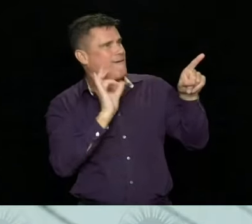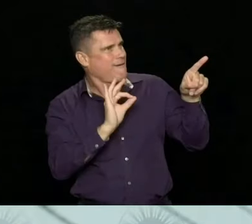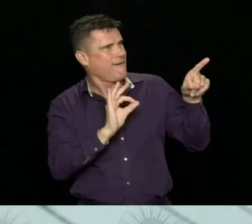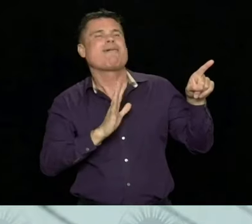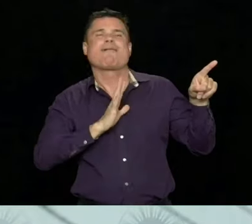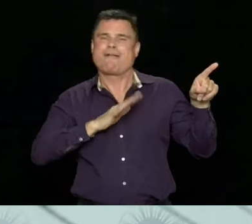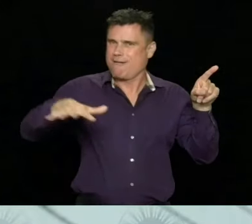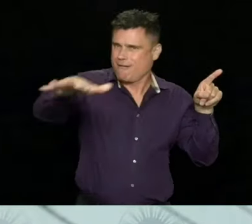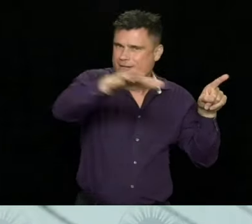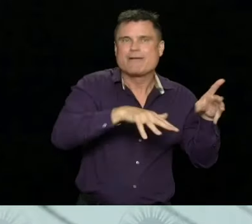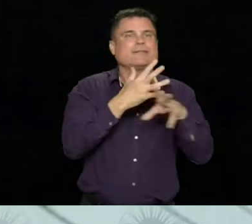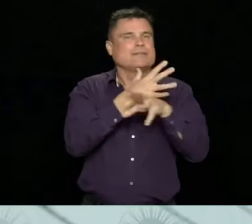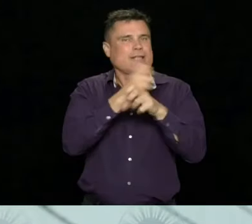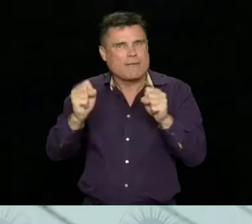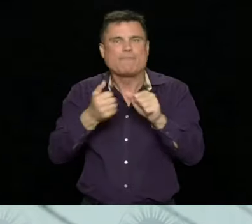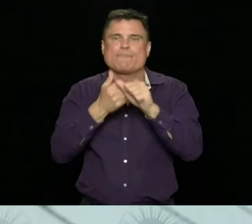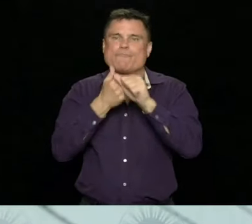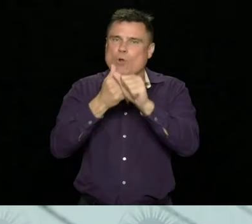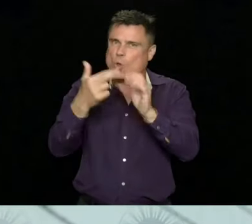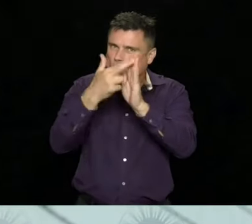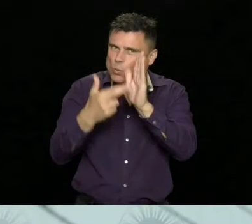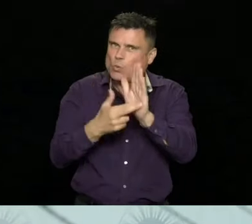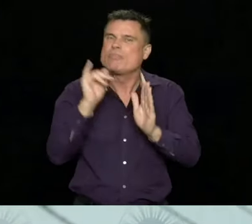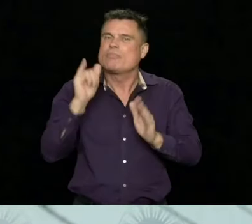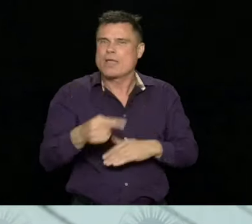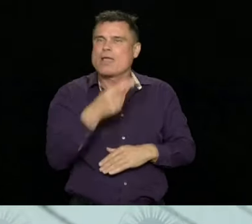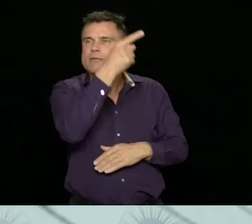next question is from Rob Shaw, Vancouver Sun.